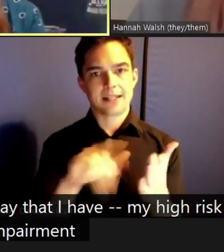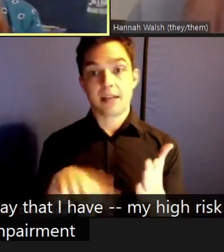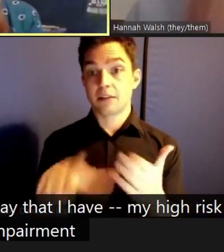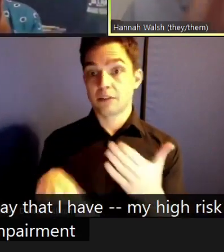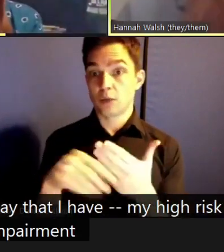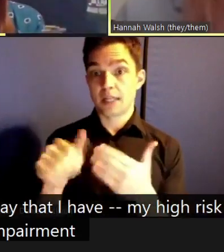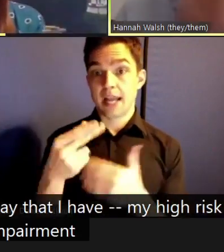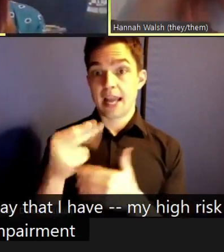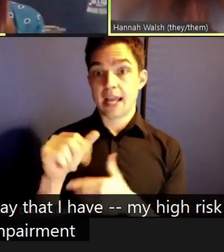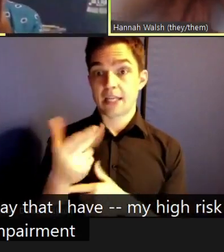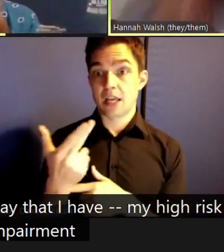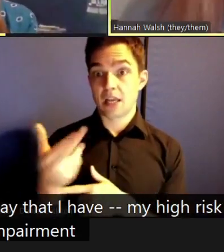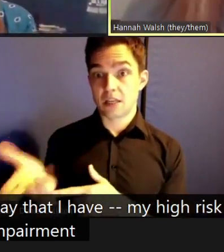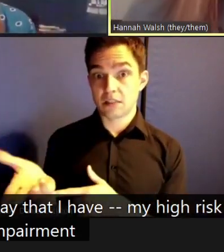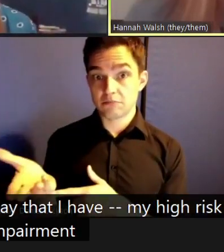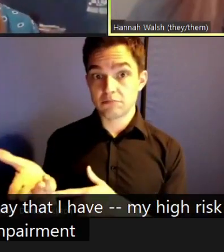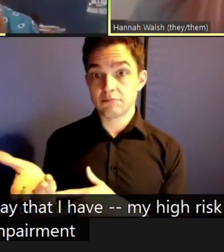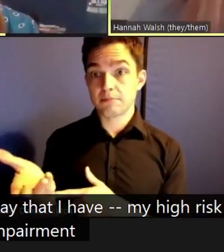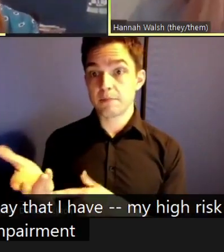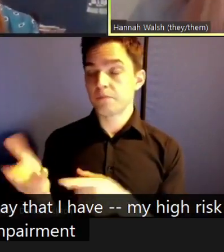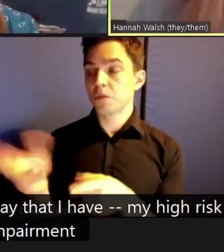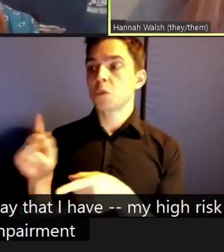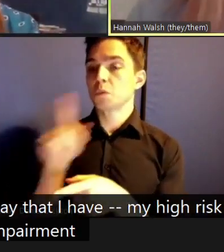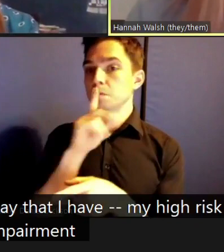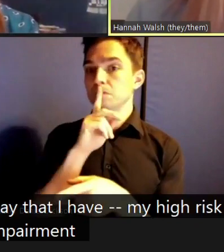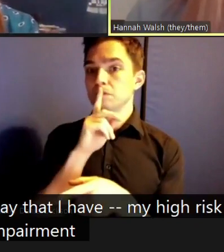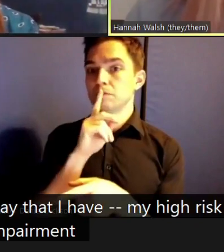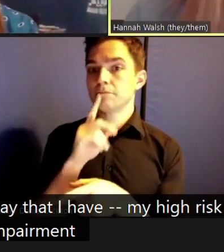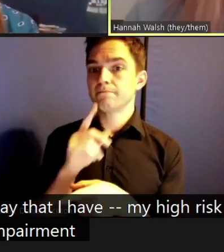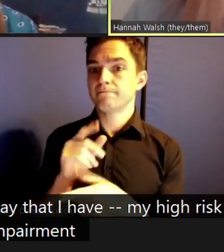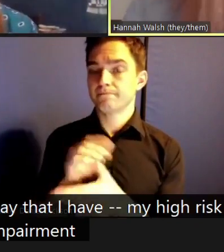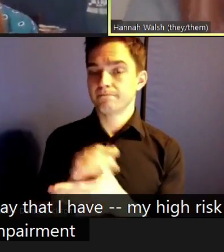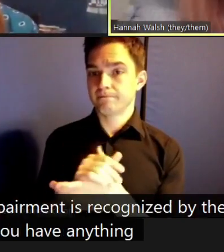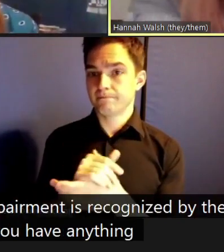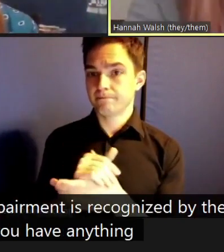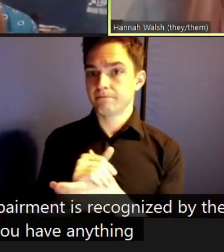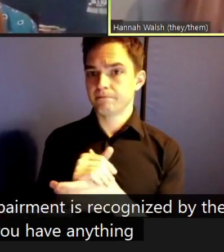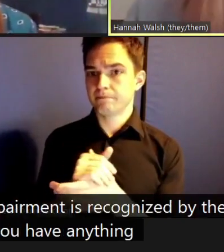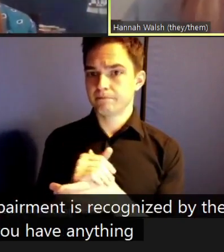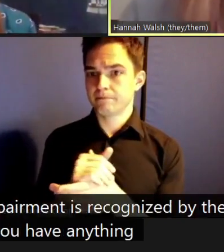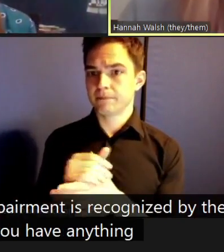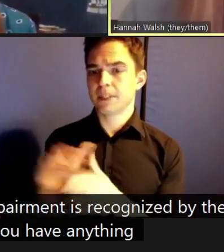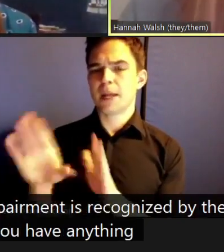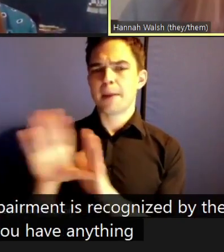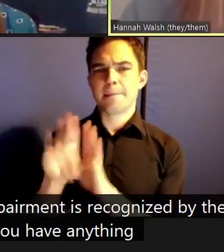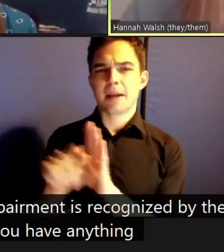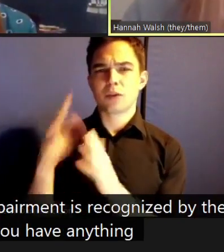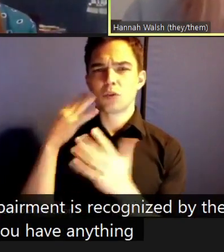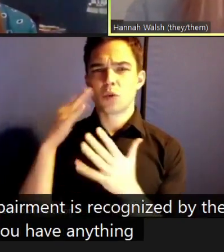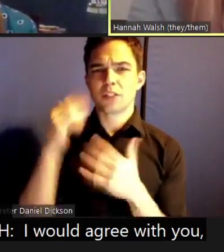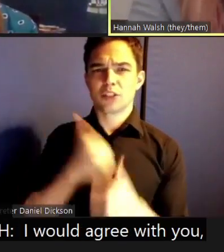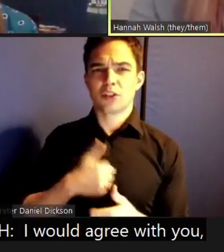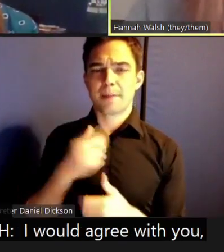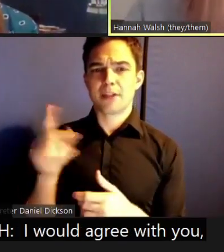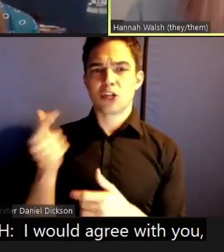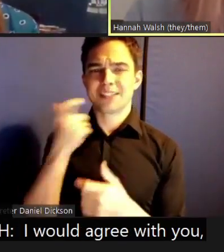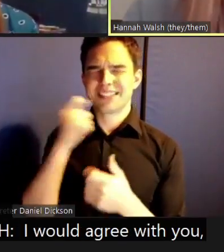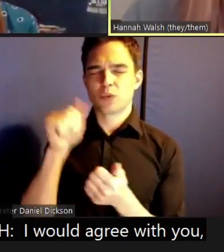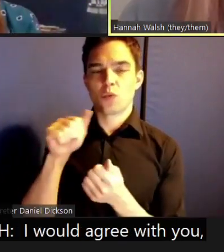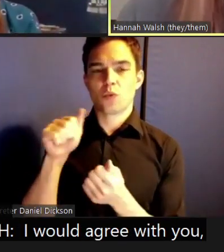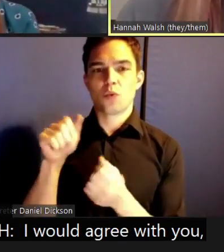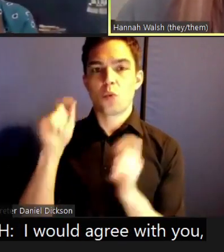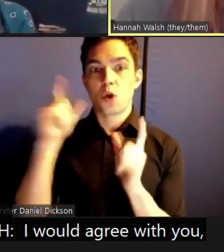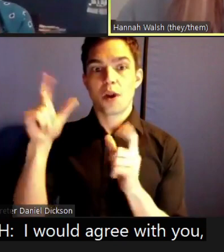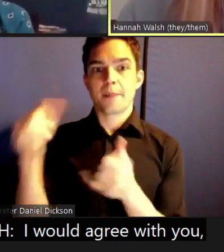add. Yeah, no, I would just agree with you, and I'm sorry for any background noise. My dog just woke up and is playing